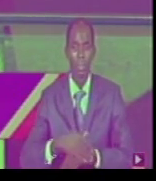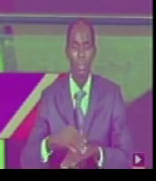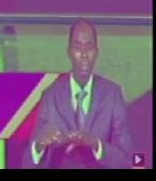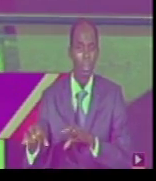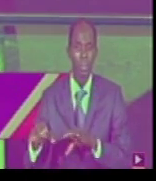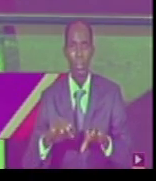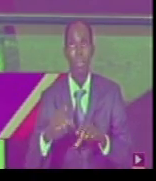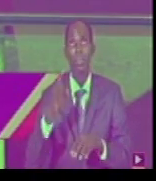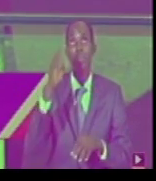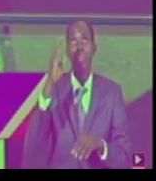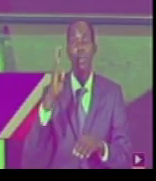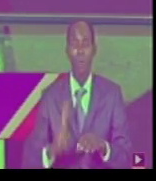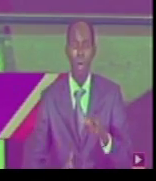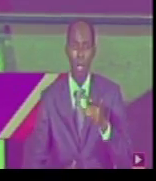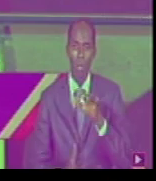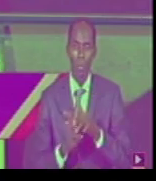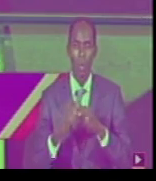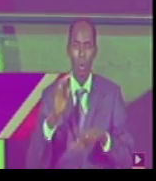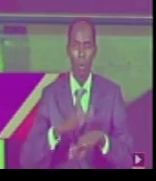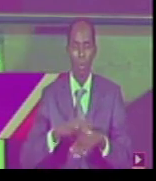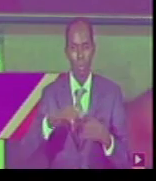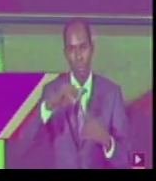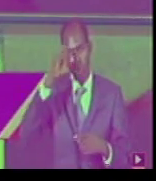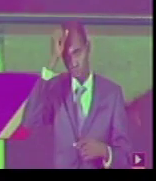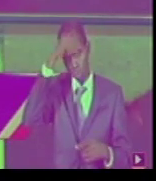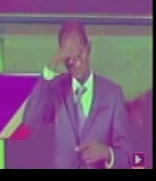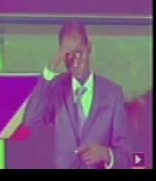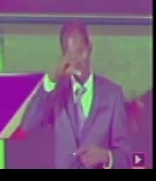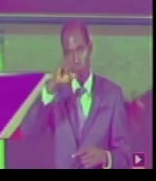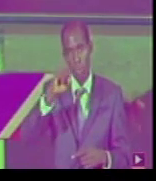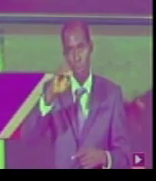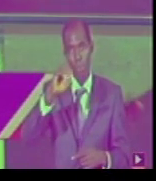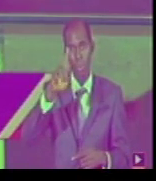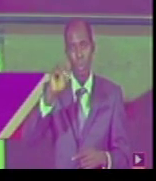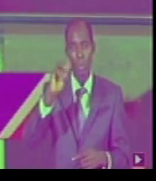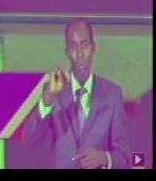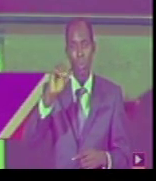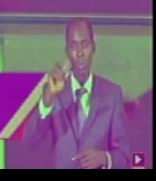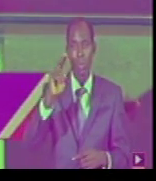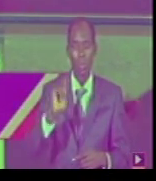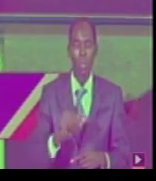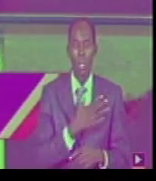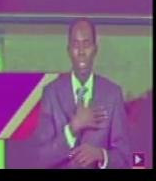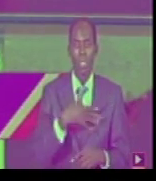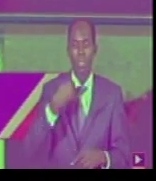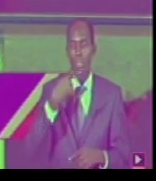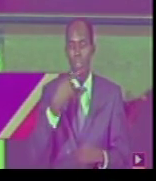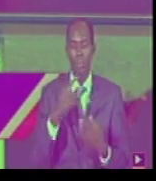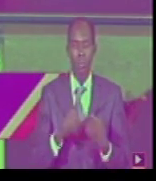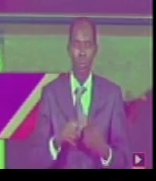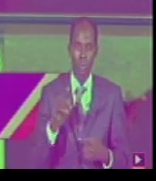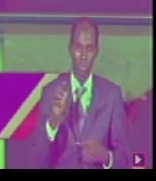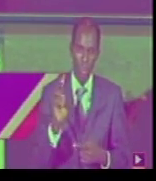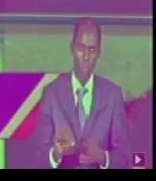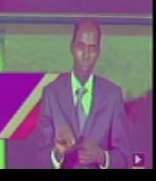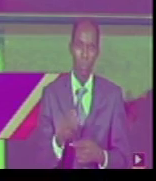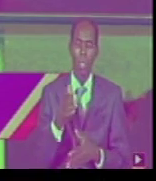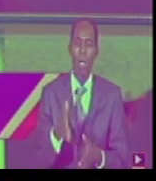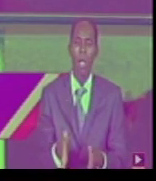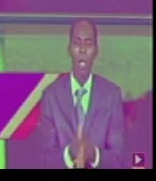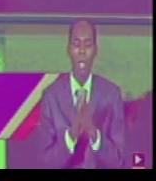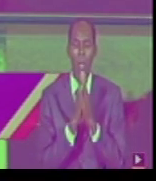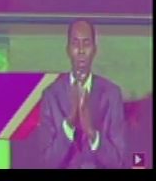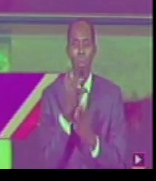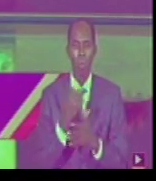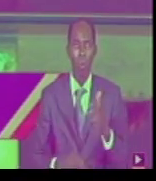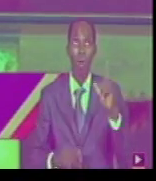appear unto Solomon and said unto him, ask what I shall